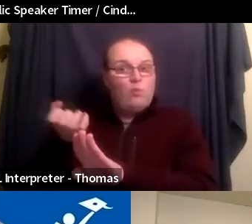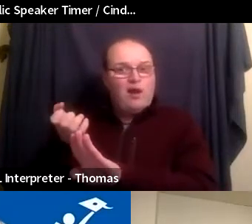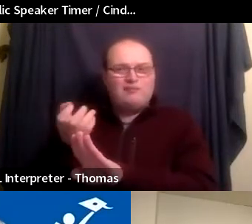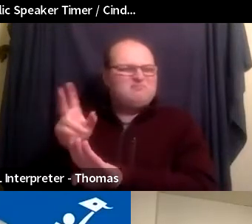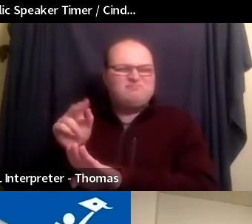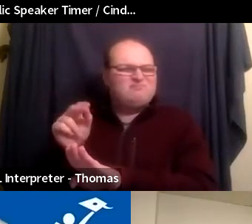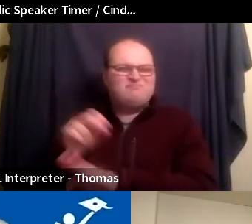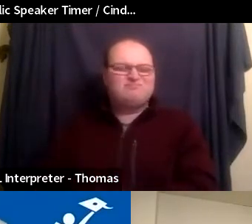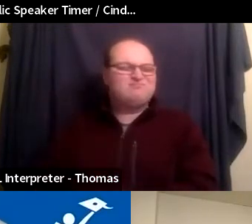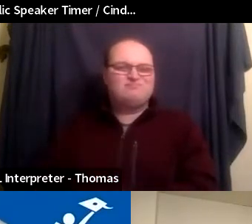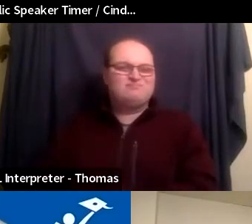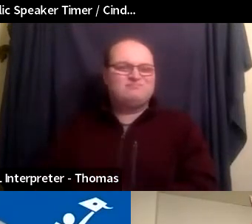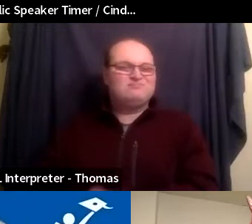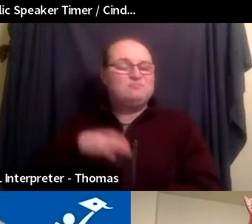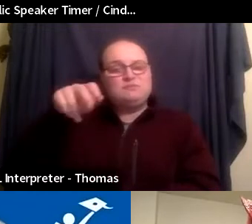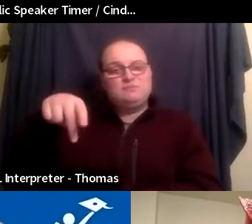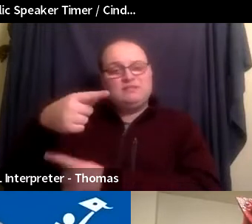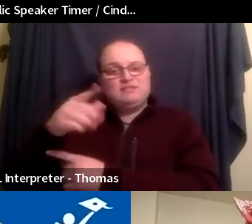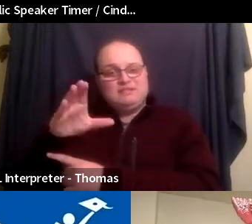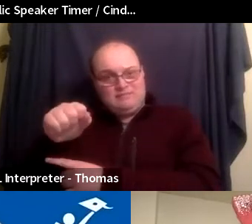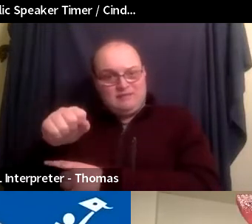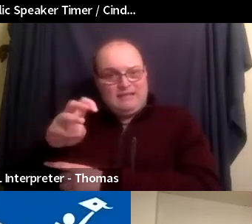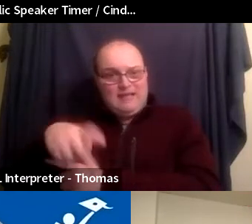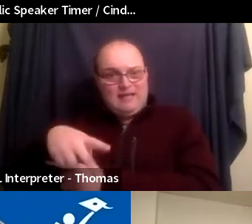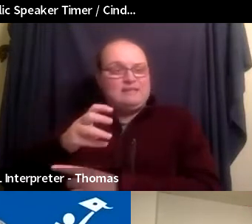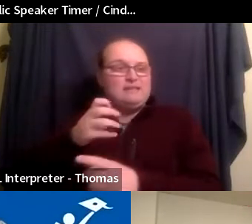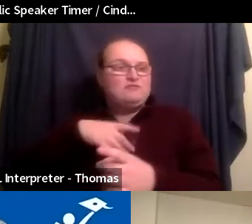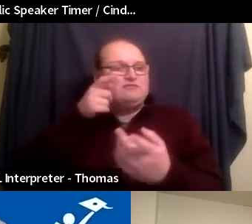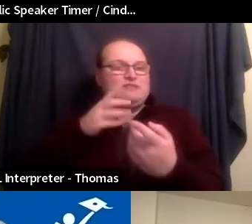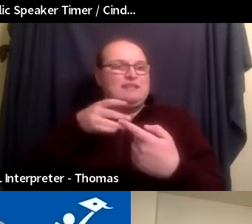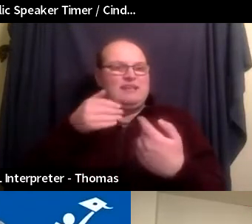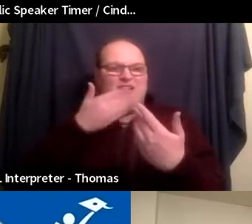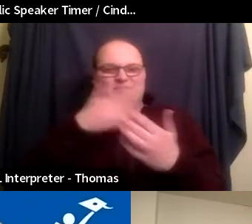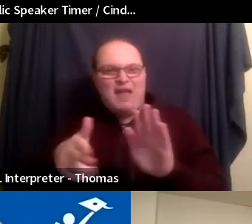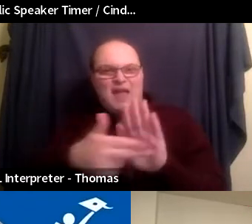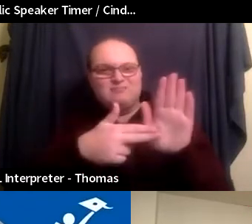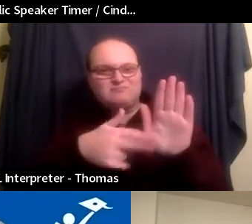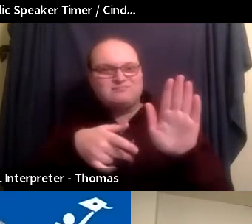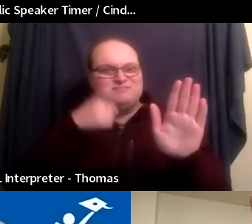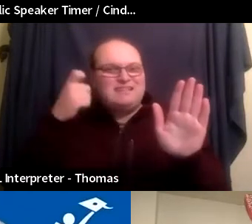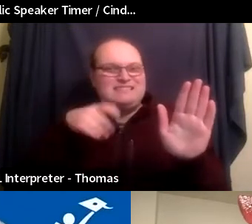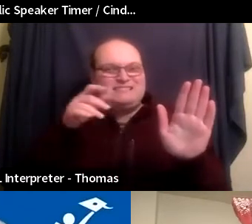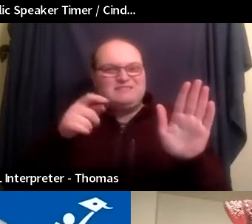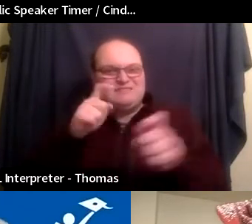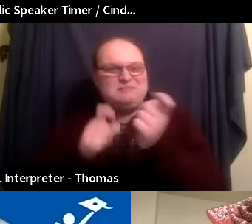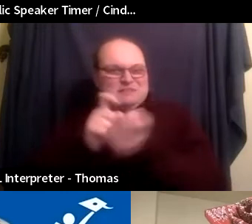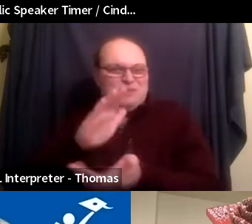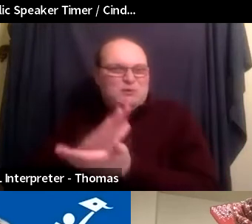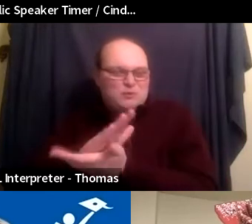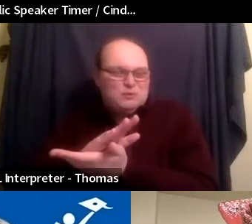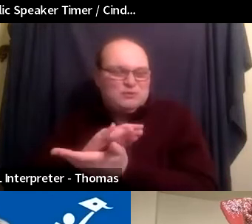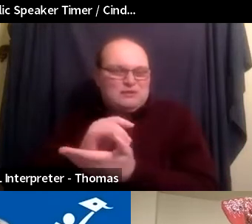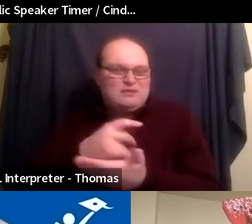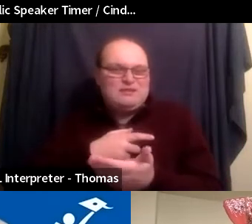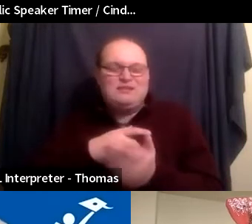PGCPS stands out because of schools like Woodmore and Pointer Ridge Elementary School. With reference to